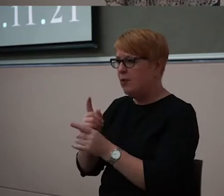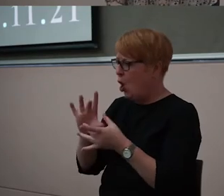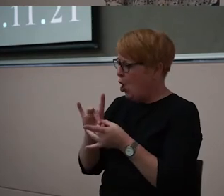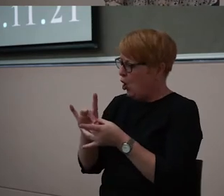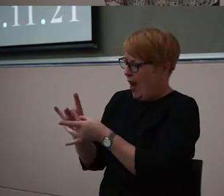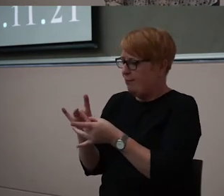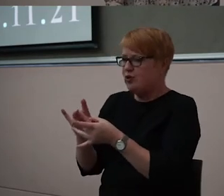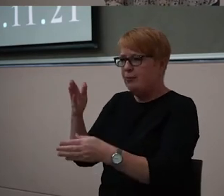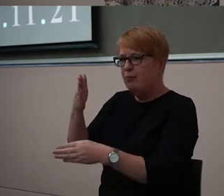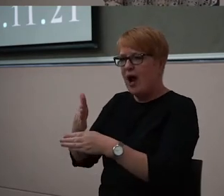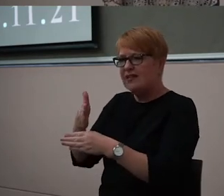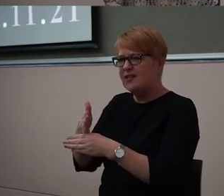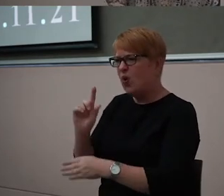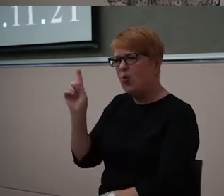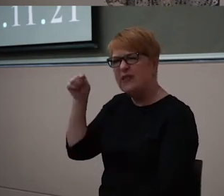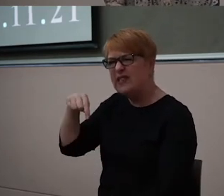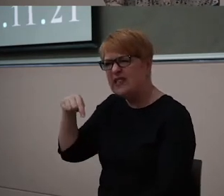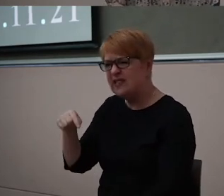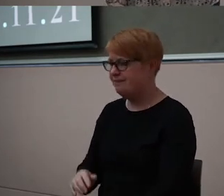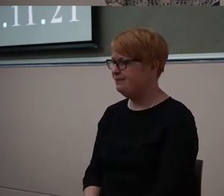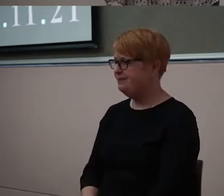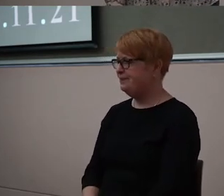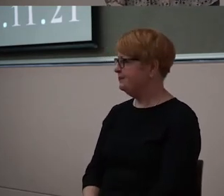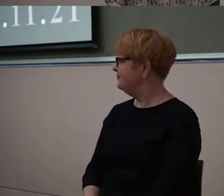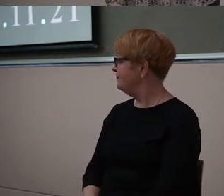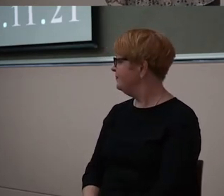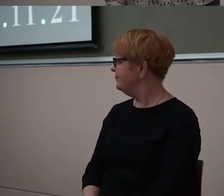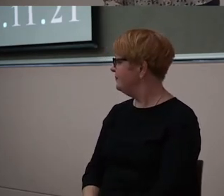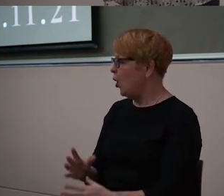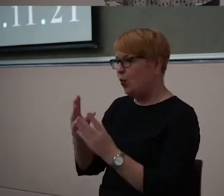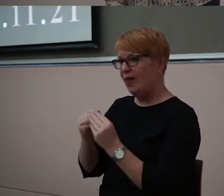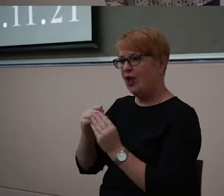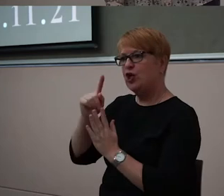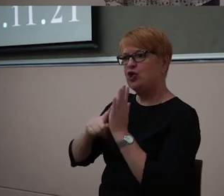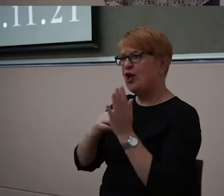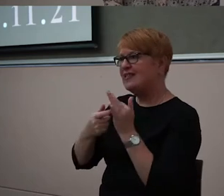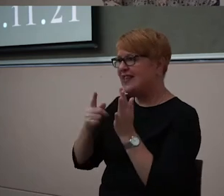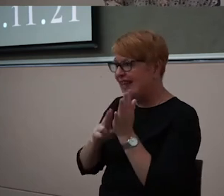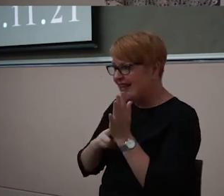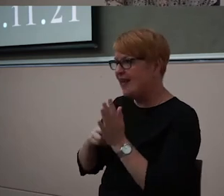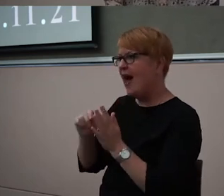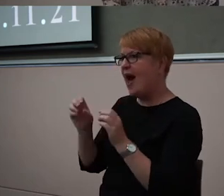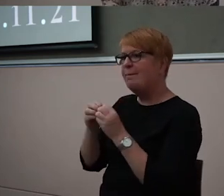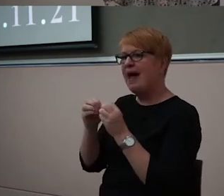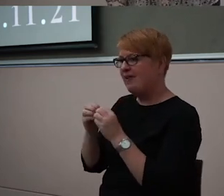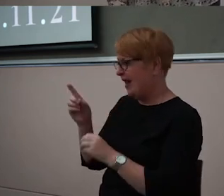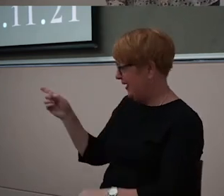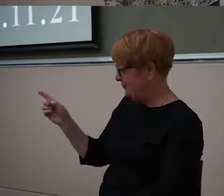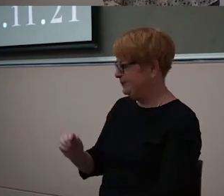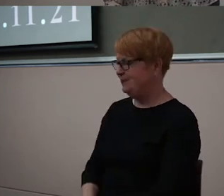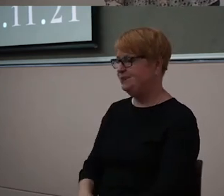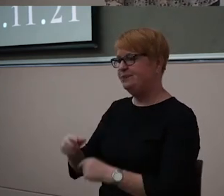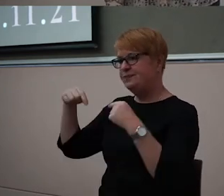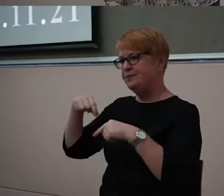practice with Jasleen Kaur and Beverley Bennett. This event will also expand